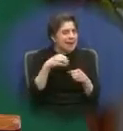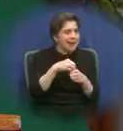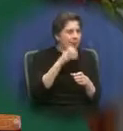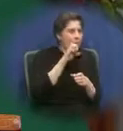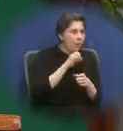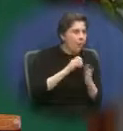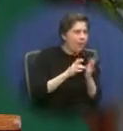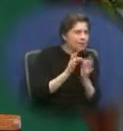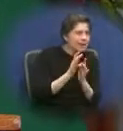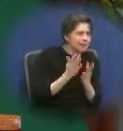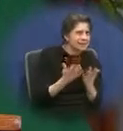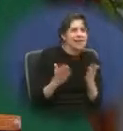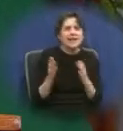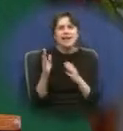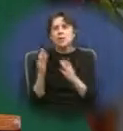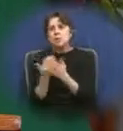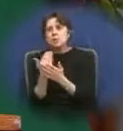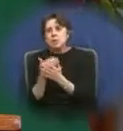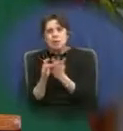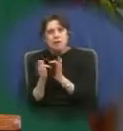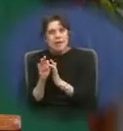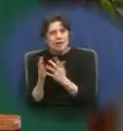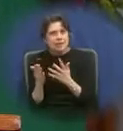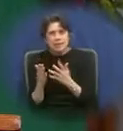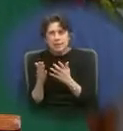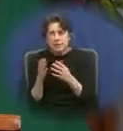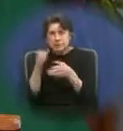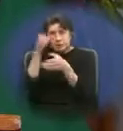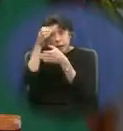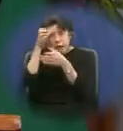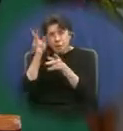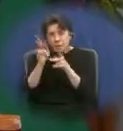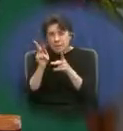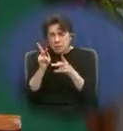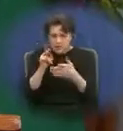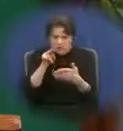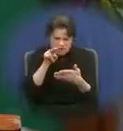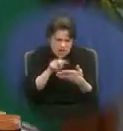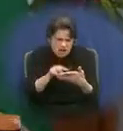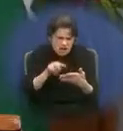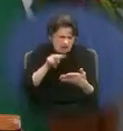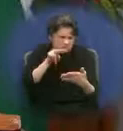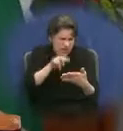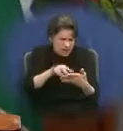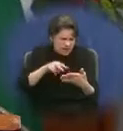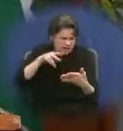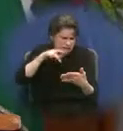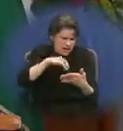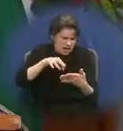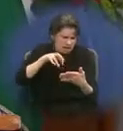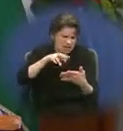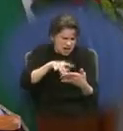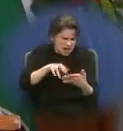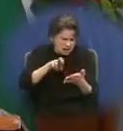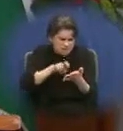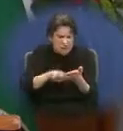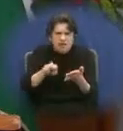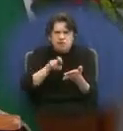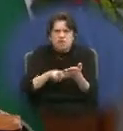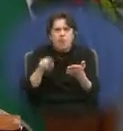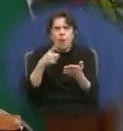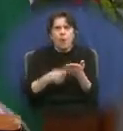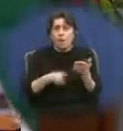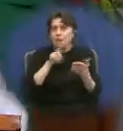and New, scholars have spent centuries probing the meanings and growing in understandings of what it meant.